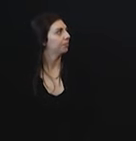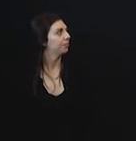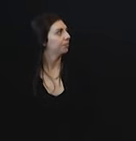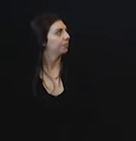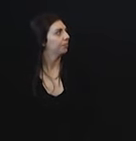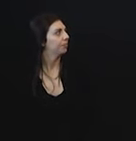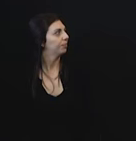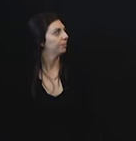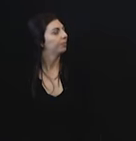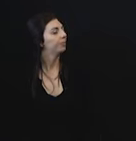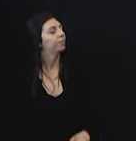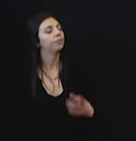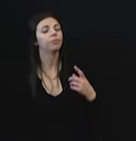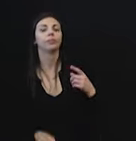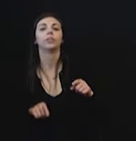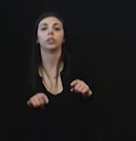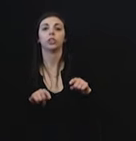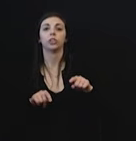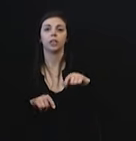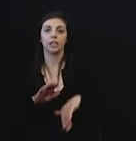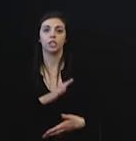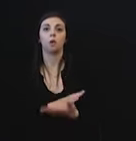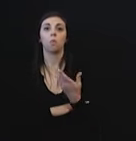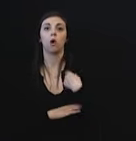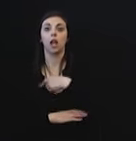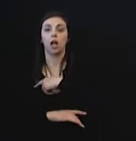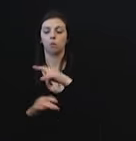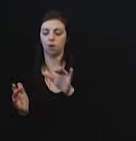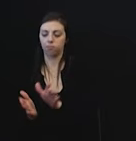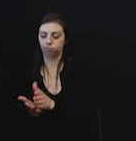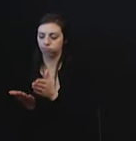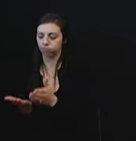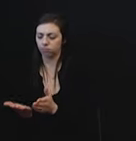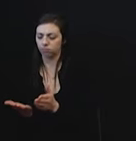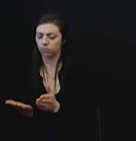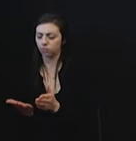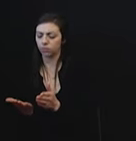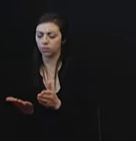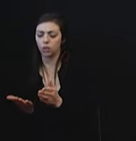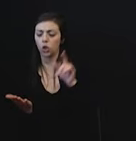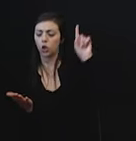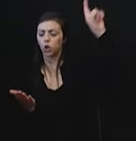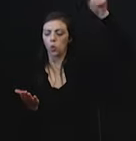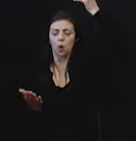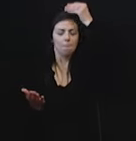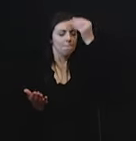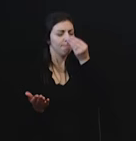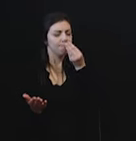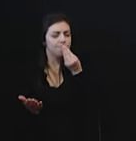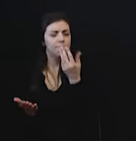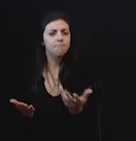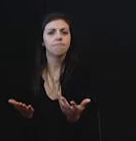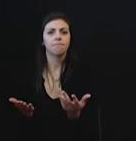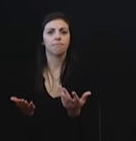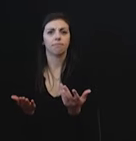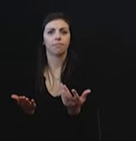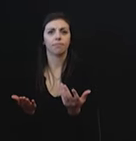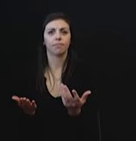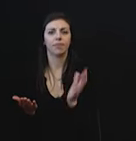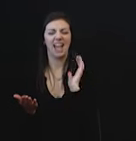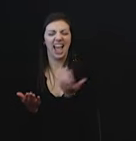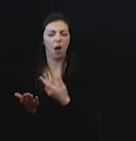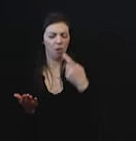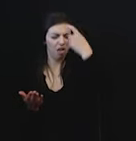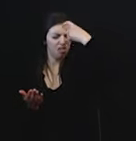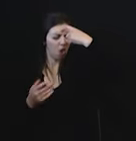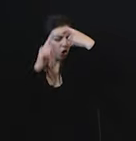as we open up your word this morning, I pray, would you take my lips and speak through them? Take our thoughts and think